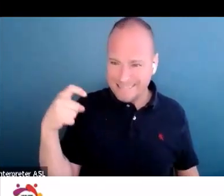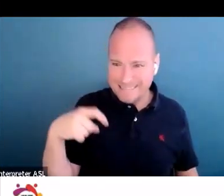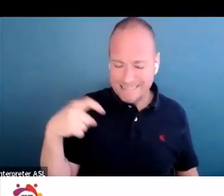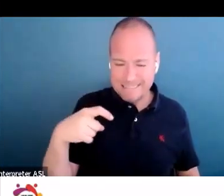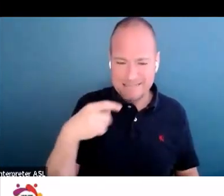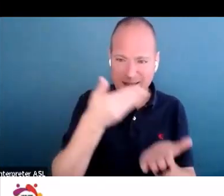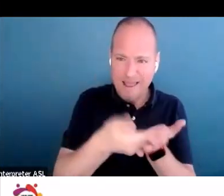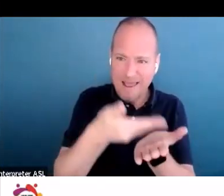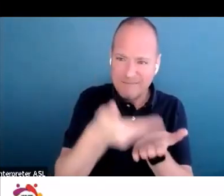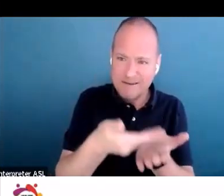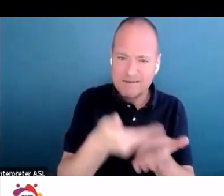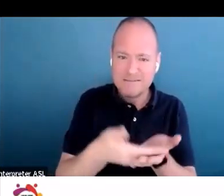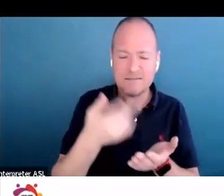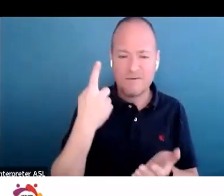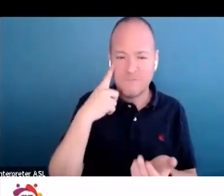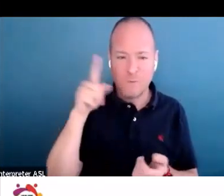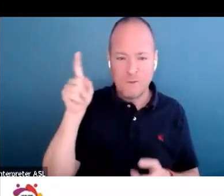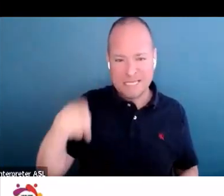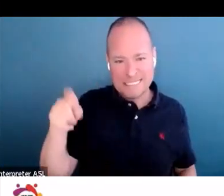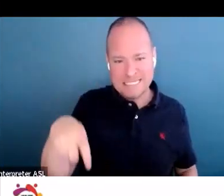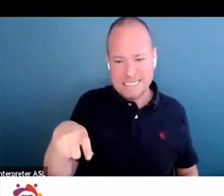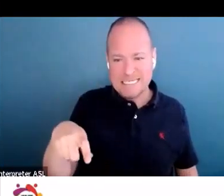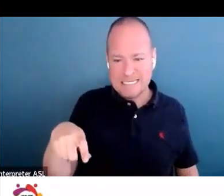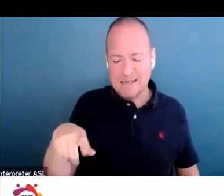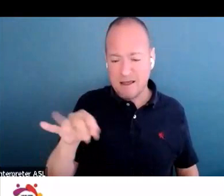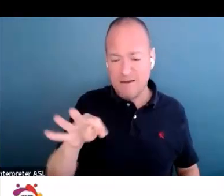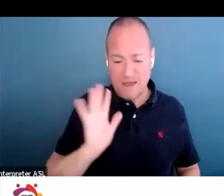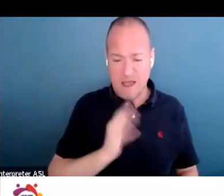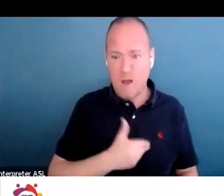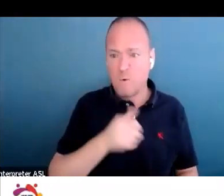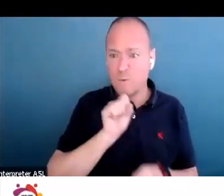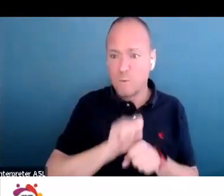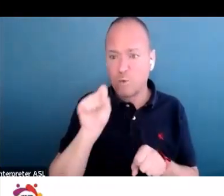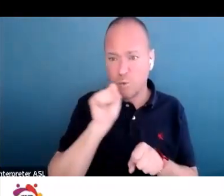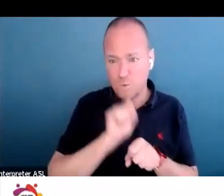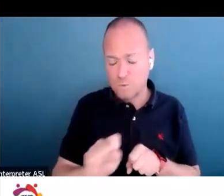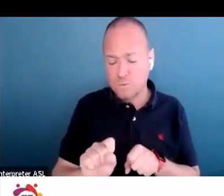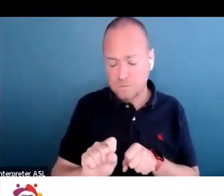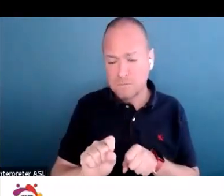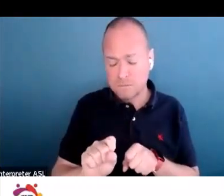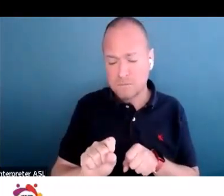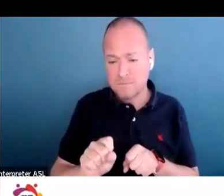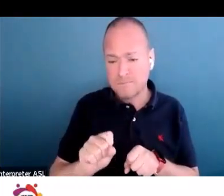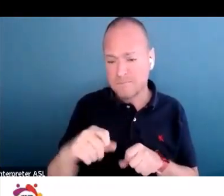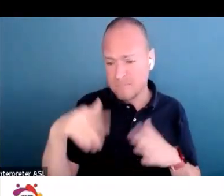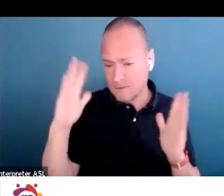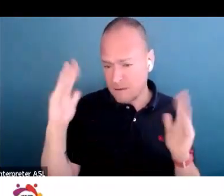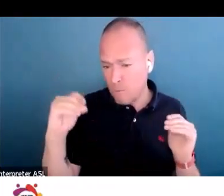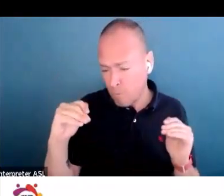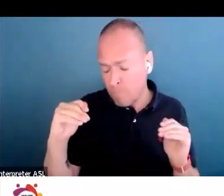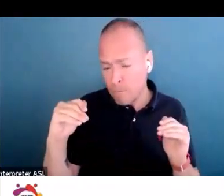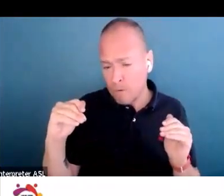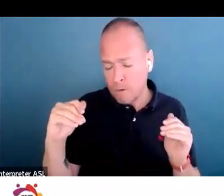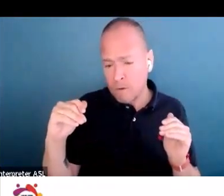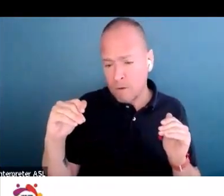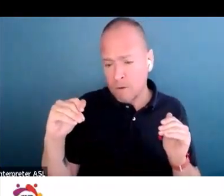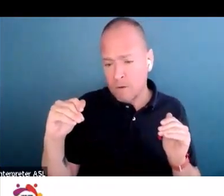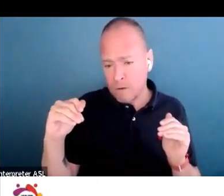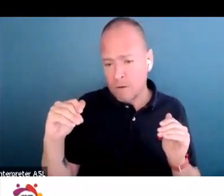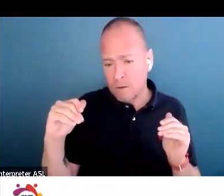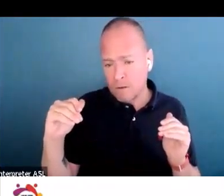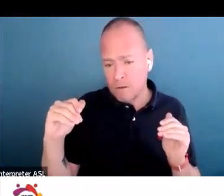evidence for the need of the work that we are doing. I hope that this